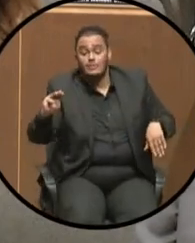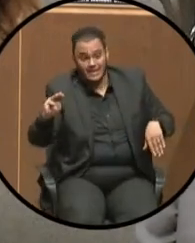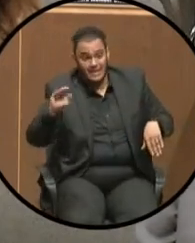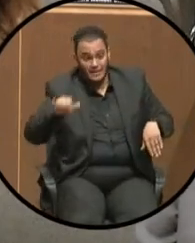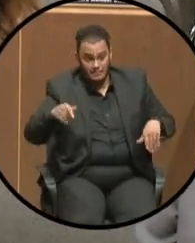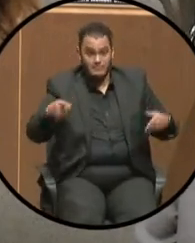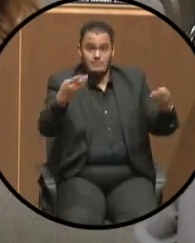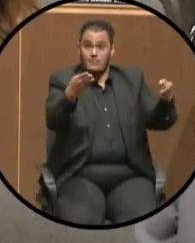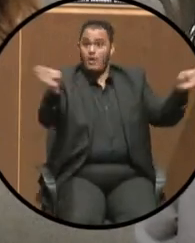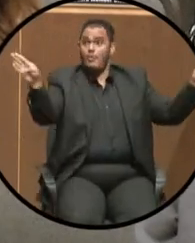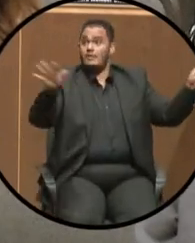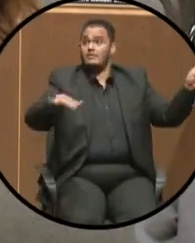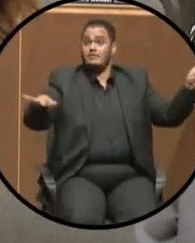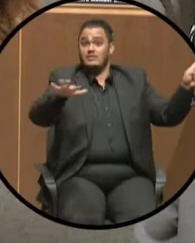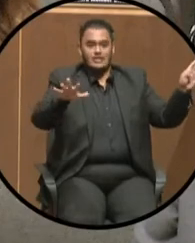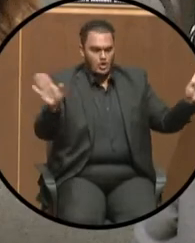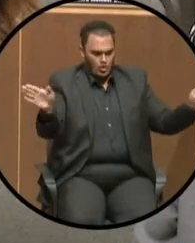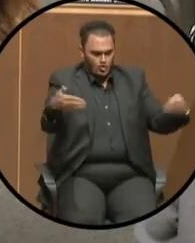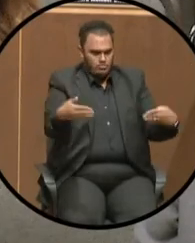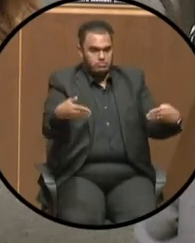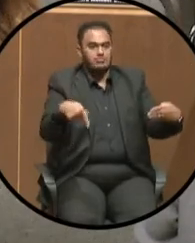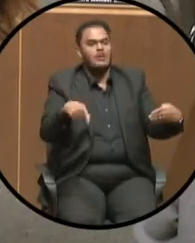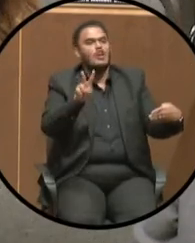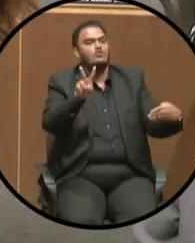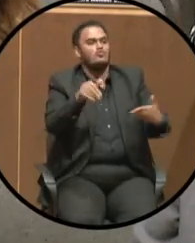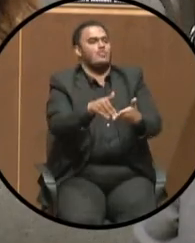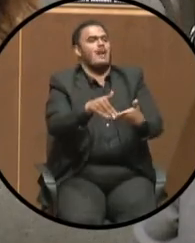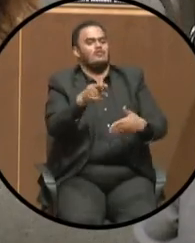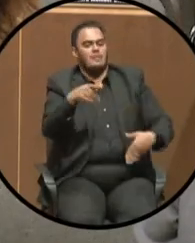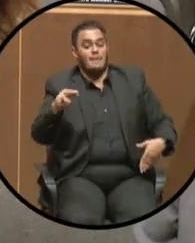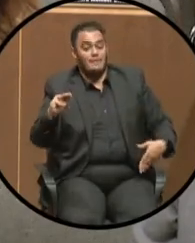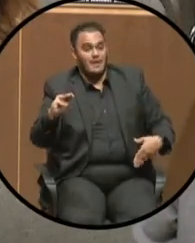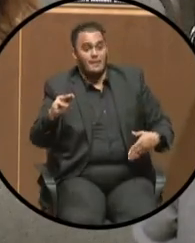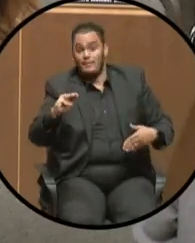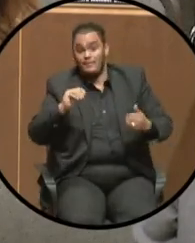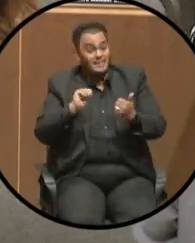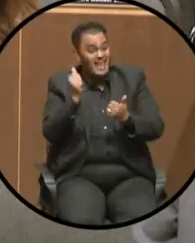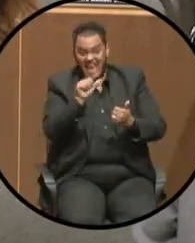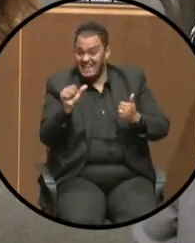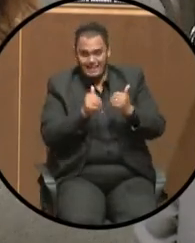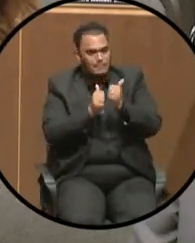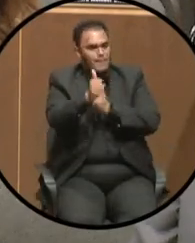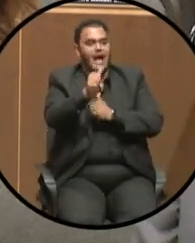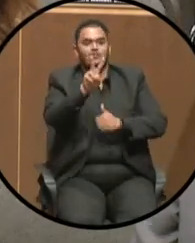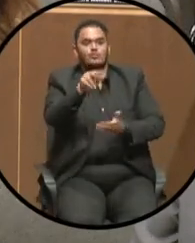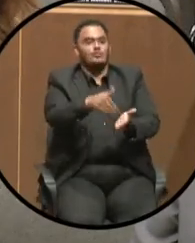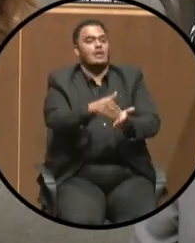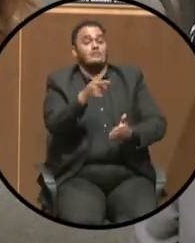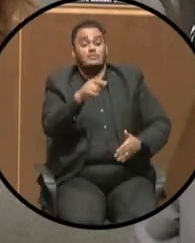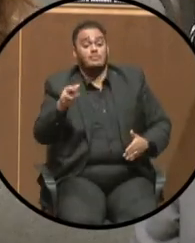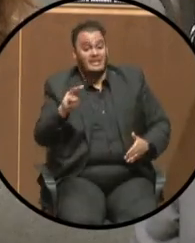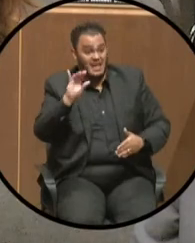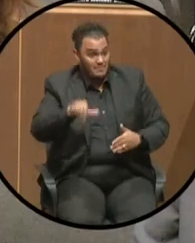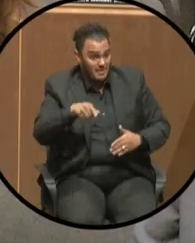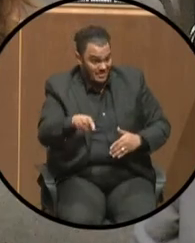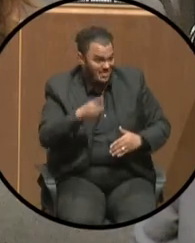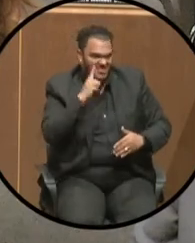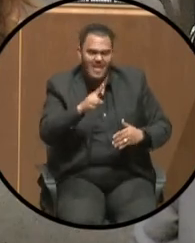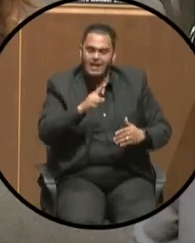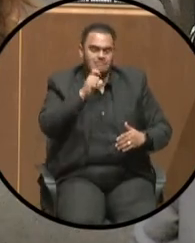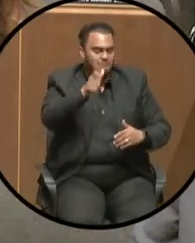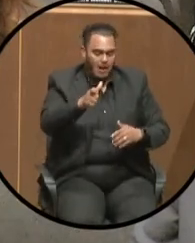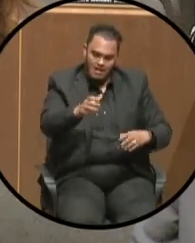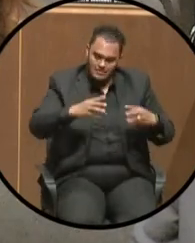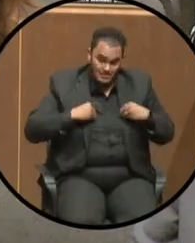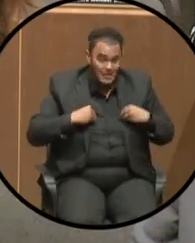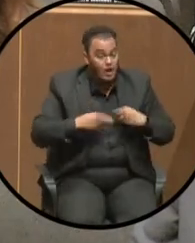room are 2,000 ppm. Anything beyond that is unacceptable. A study of 25,000 children showed that after wearing a mask for only